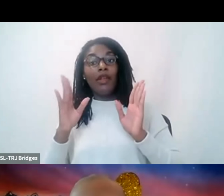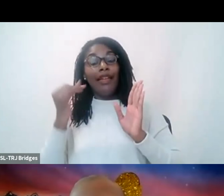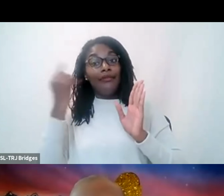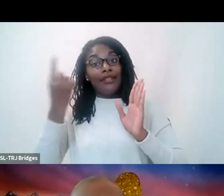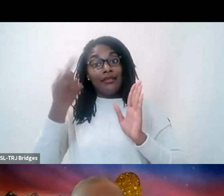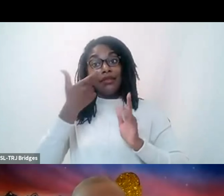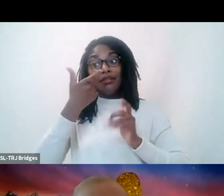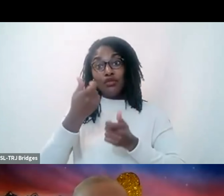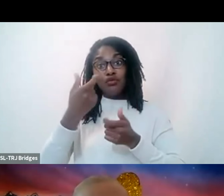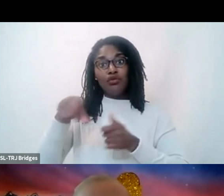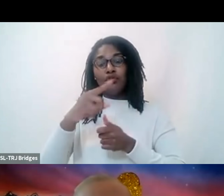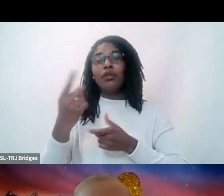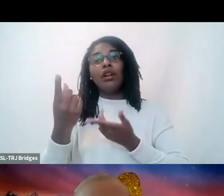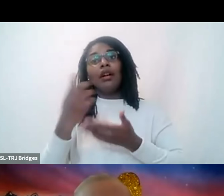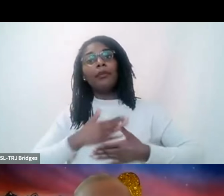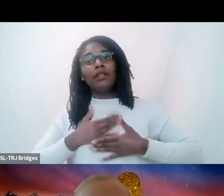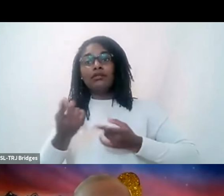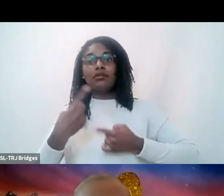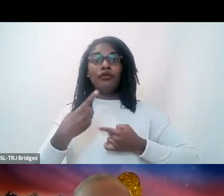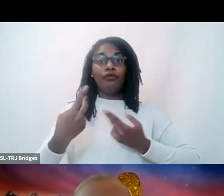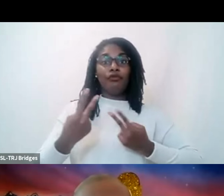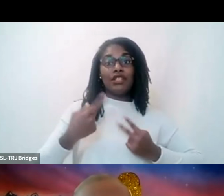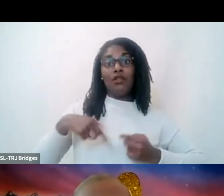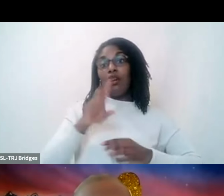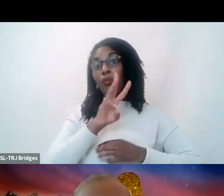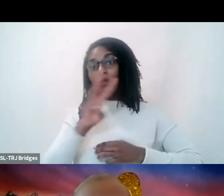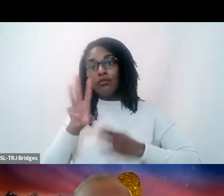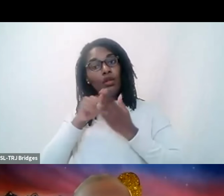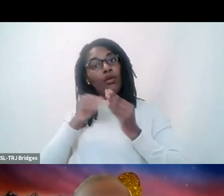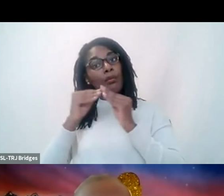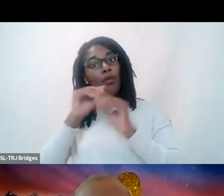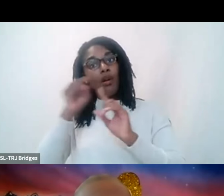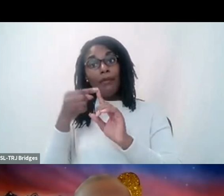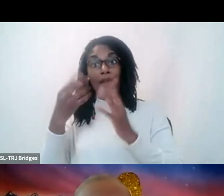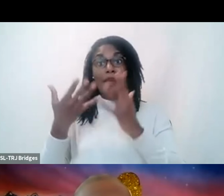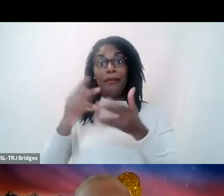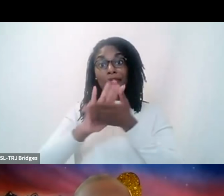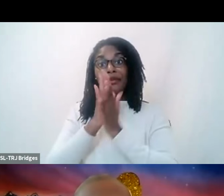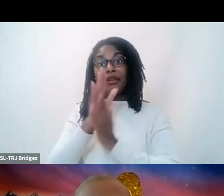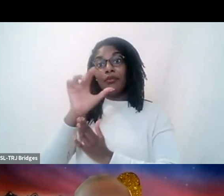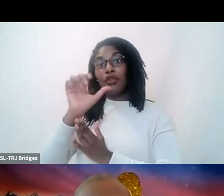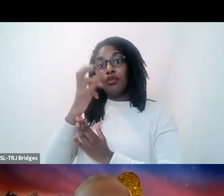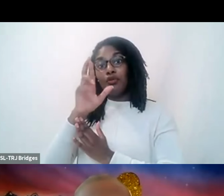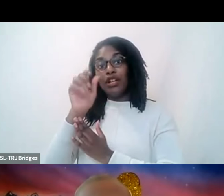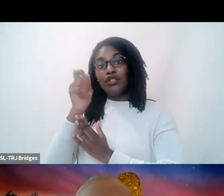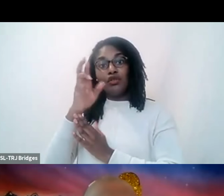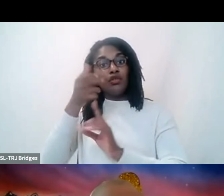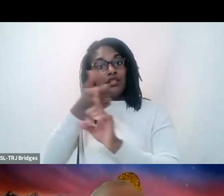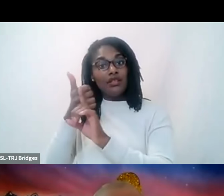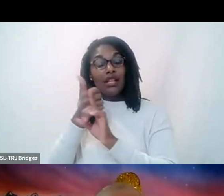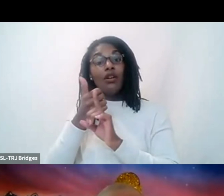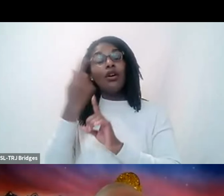we encourage you to come on our website and learn more about it and maybe become a curator yourself. For those of you in the audience who are